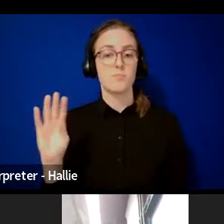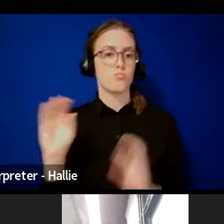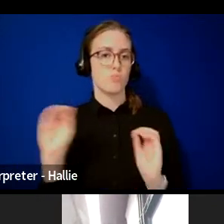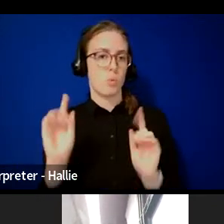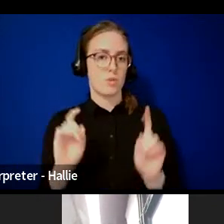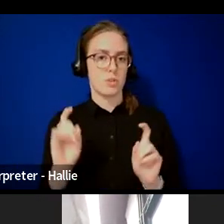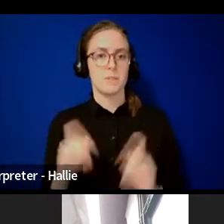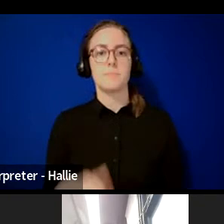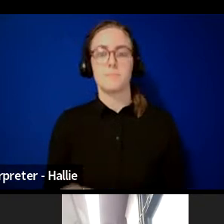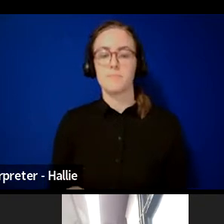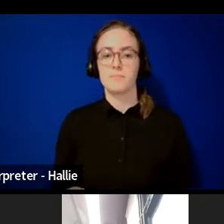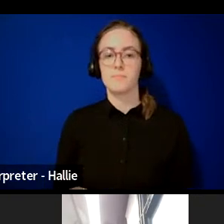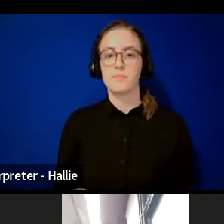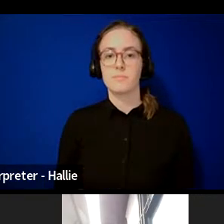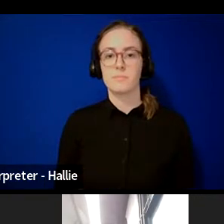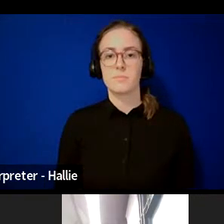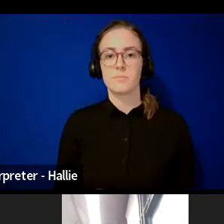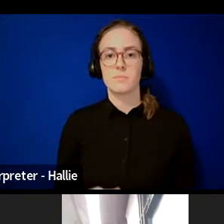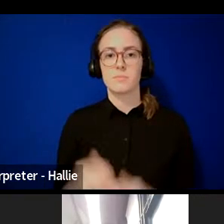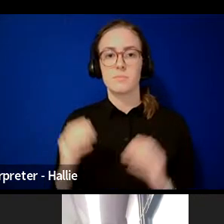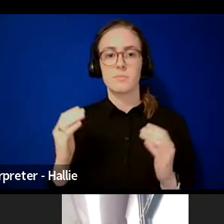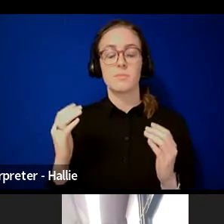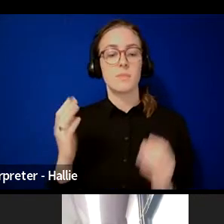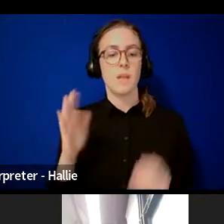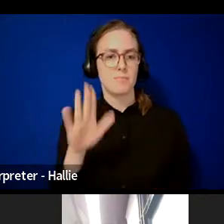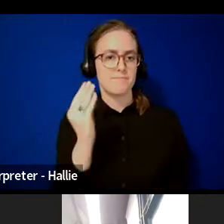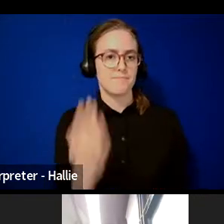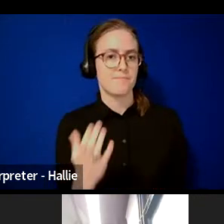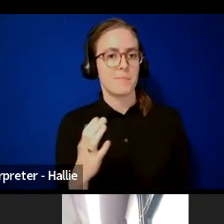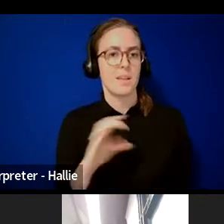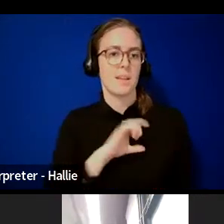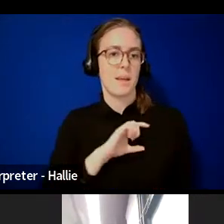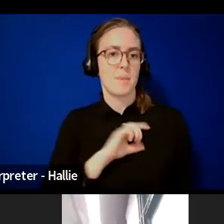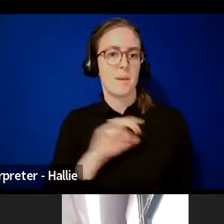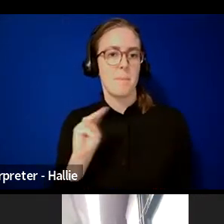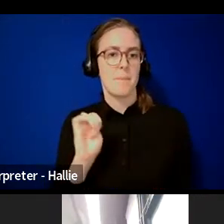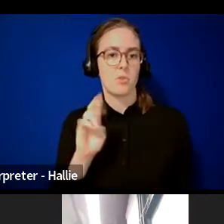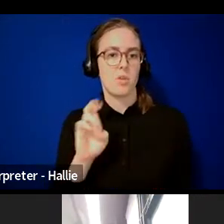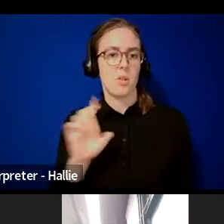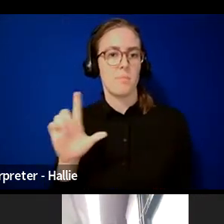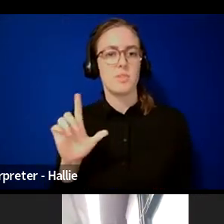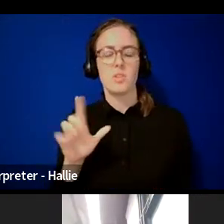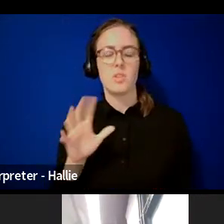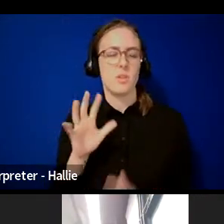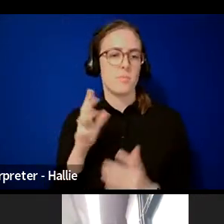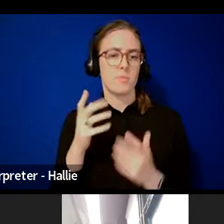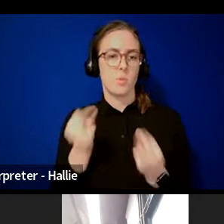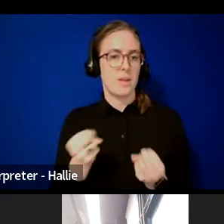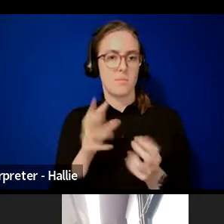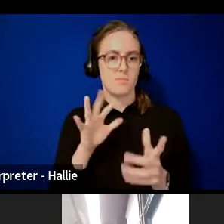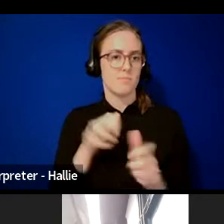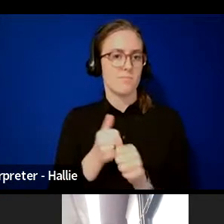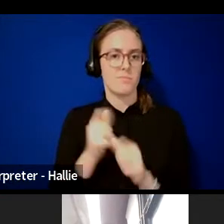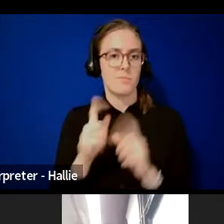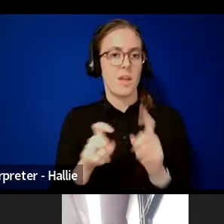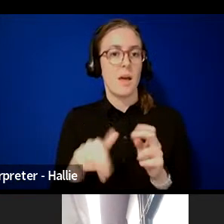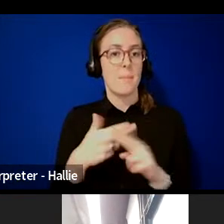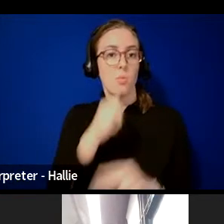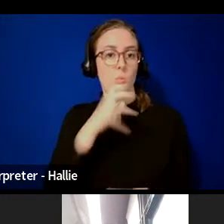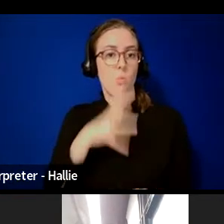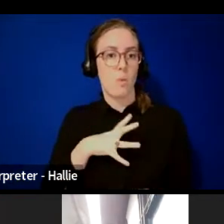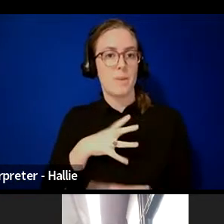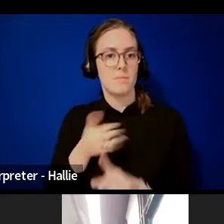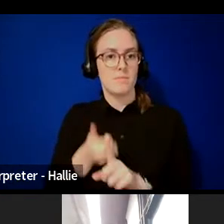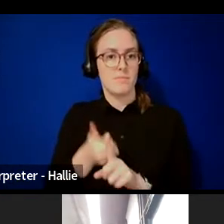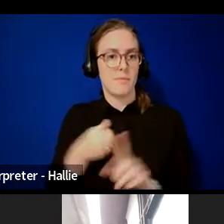Thanks. Okay, Captain Merrill, just a quick follow-up on the homicide that occurred of the young woman that was stabbed to death. That's